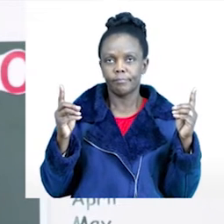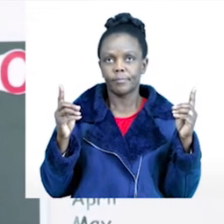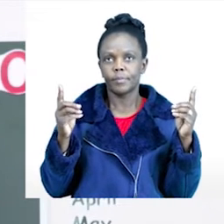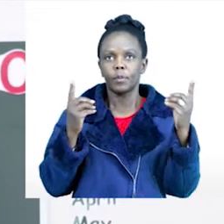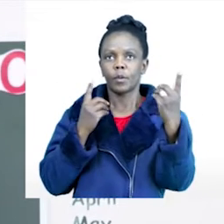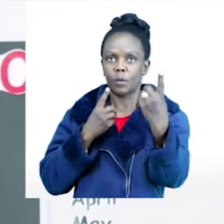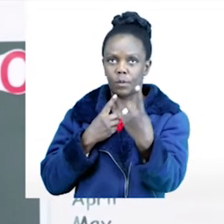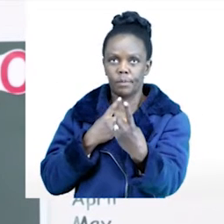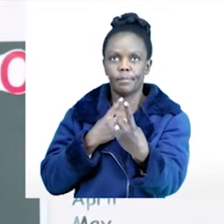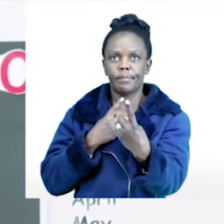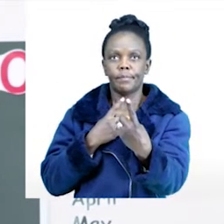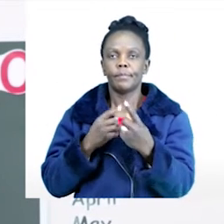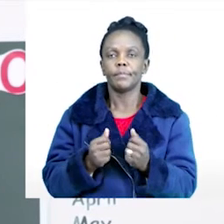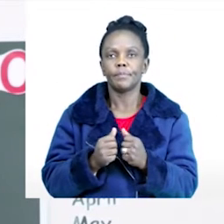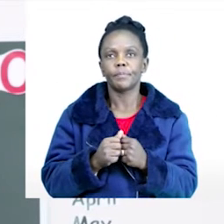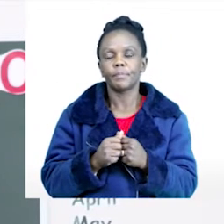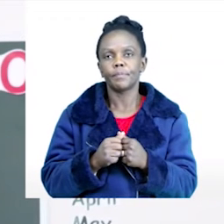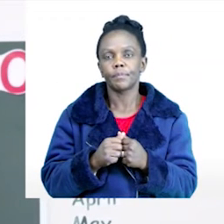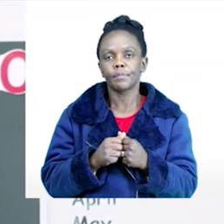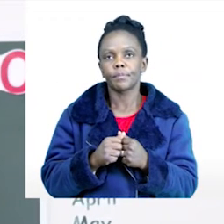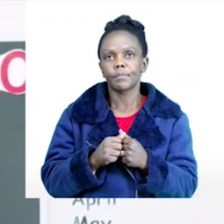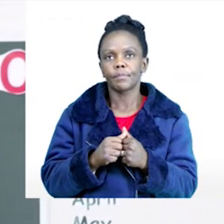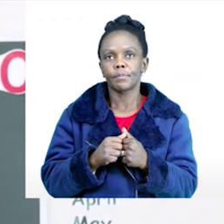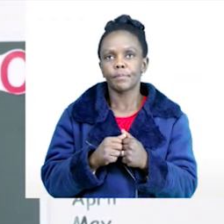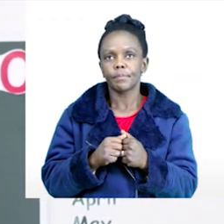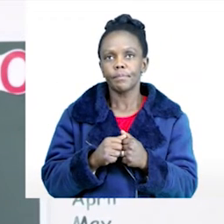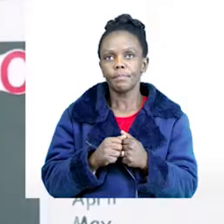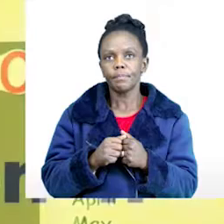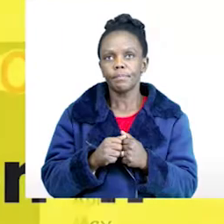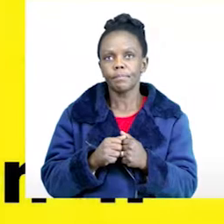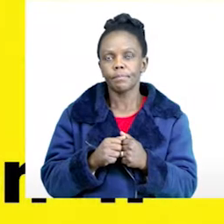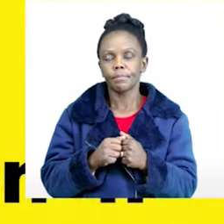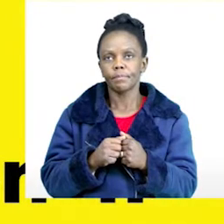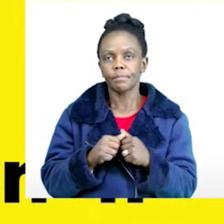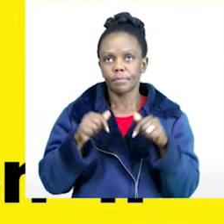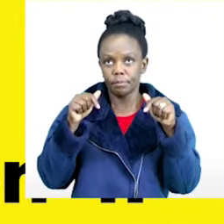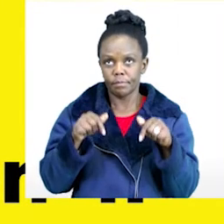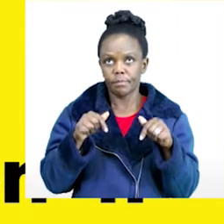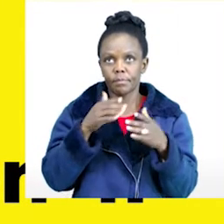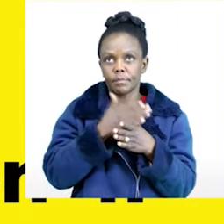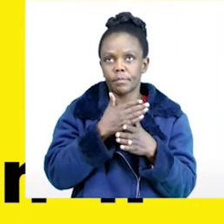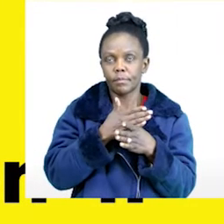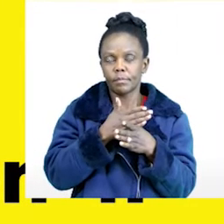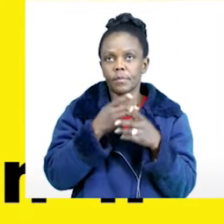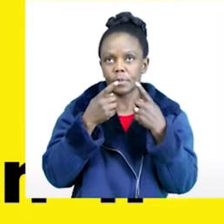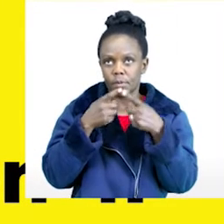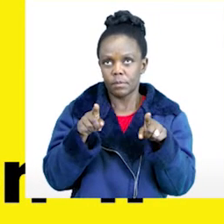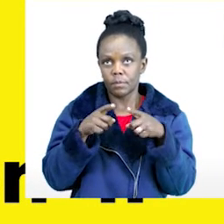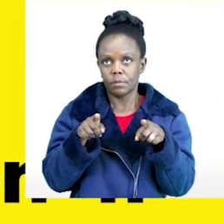side and in front of you. Well done. Our lesson today